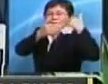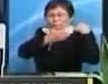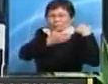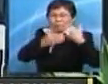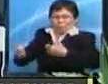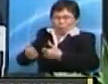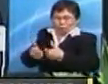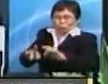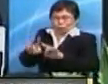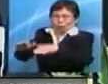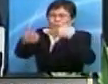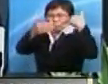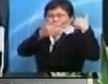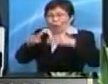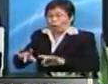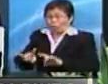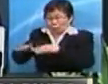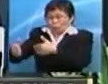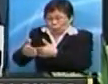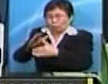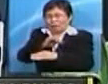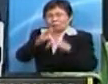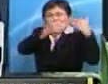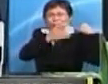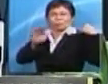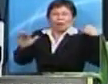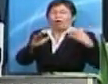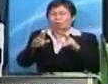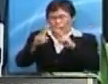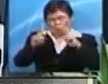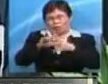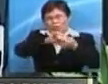to. And they've been very cooperative, very committed,